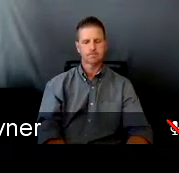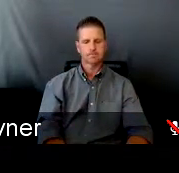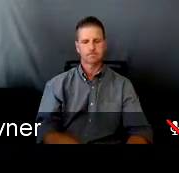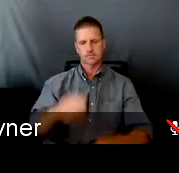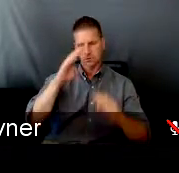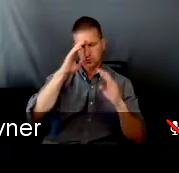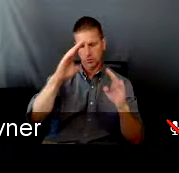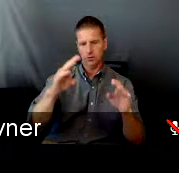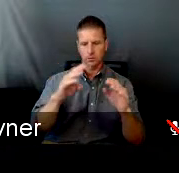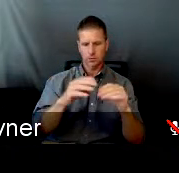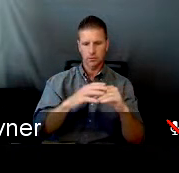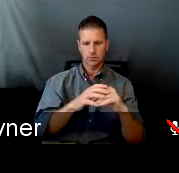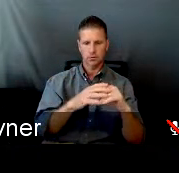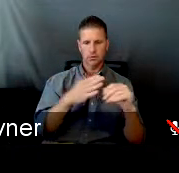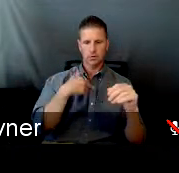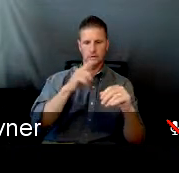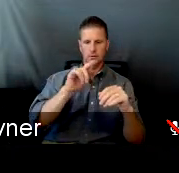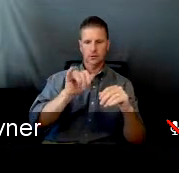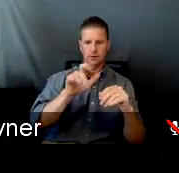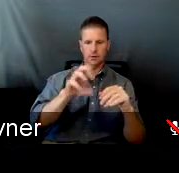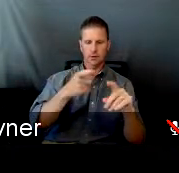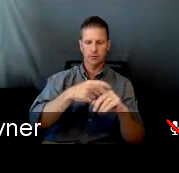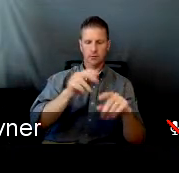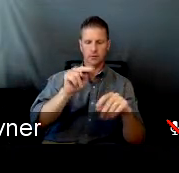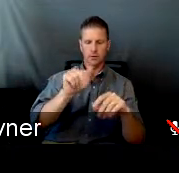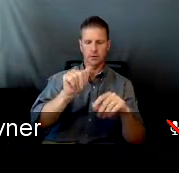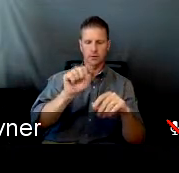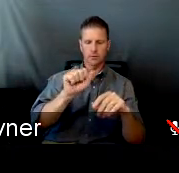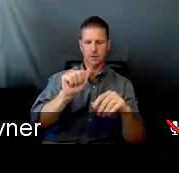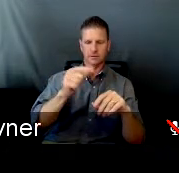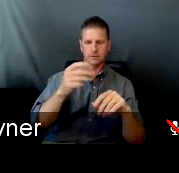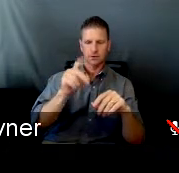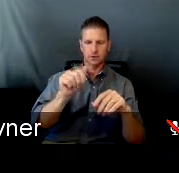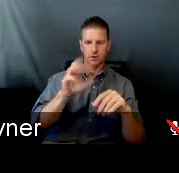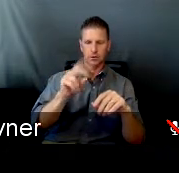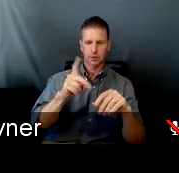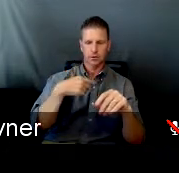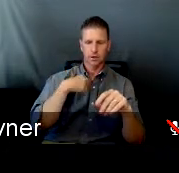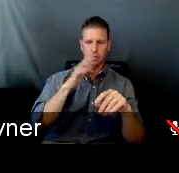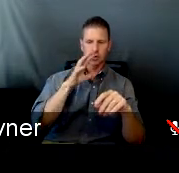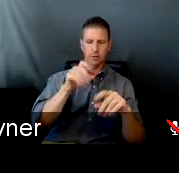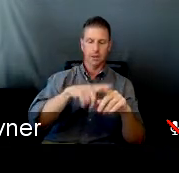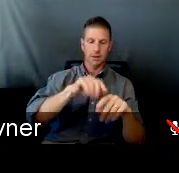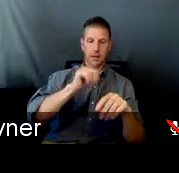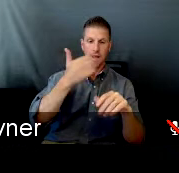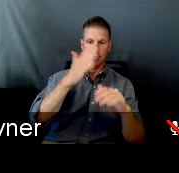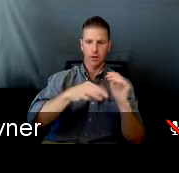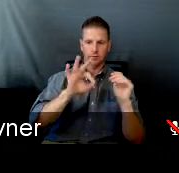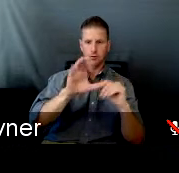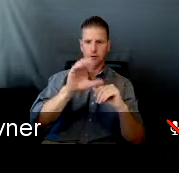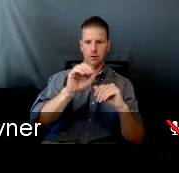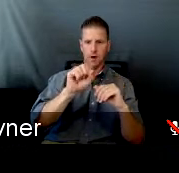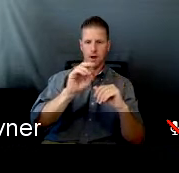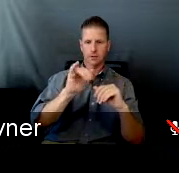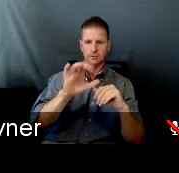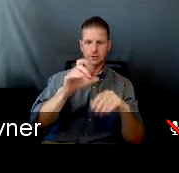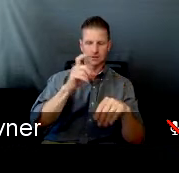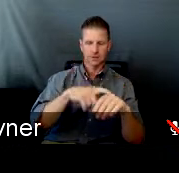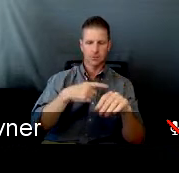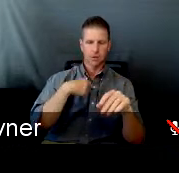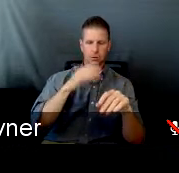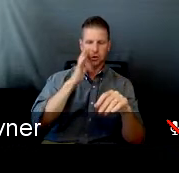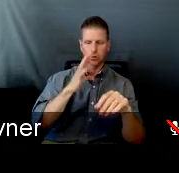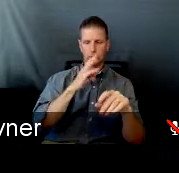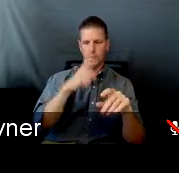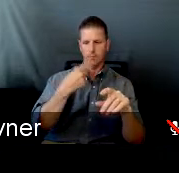Hello, hi y'all. I'm Taylor from NASA Goddard. So I'm actually going to take you to the other end of cosmic time. And so we're going to be talking about